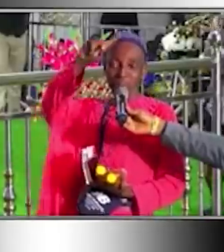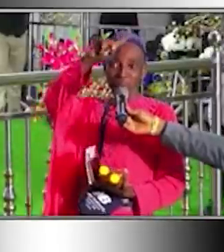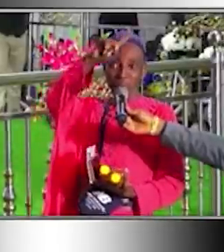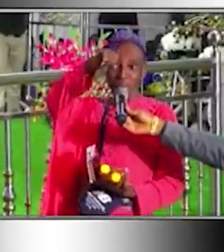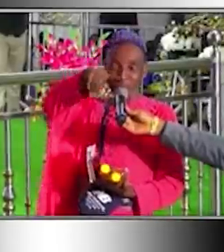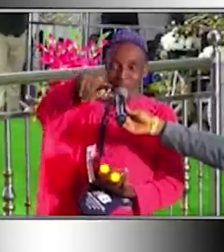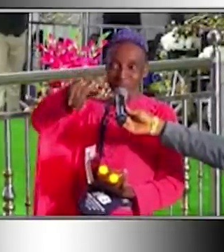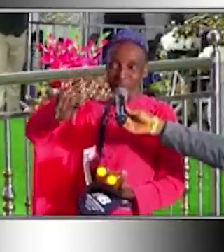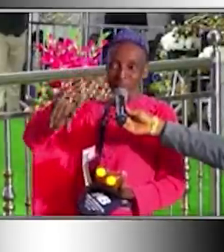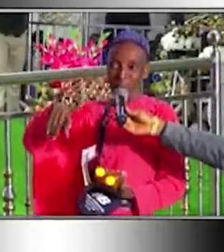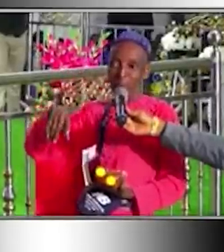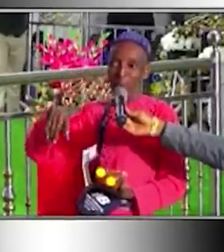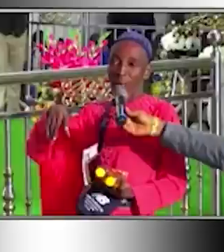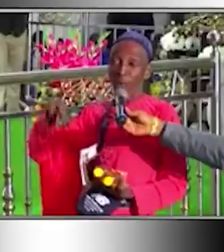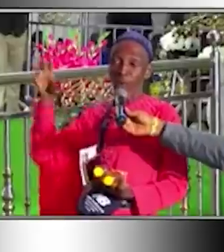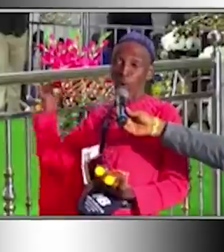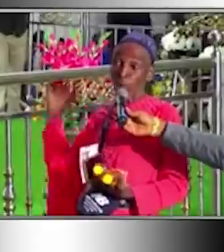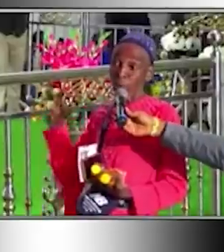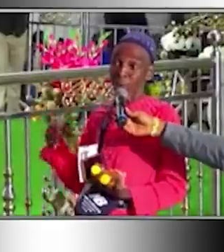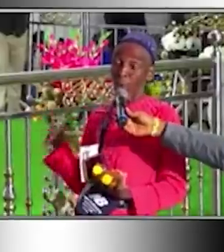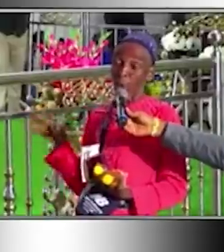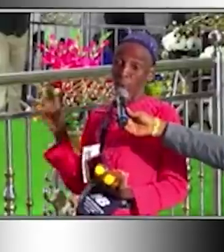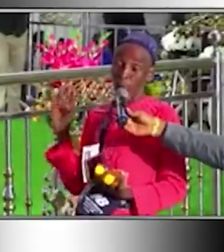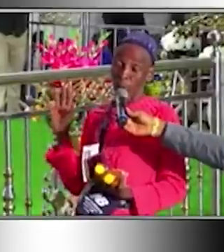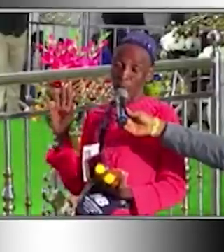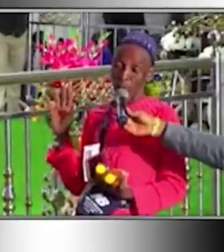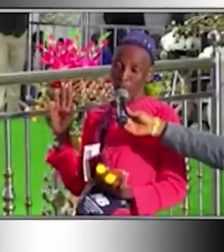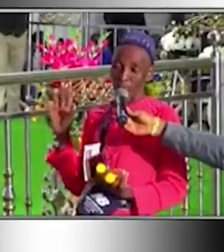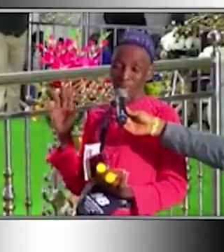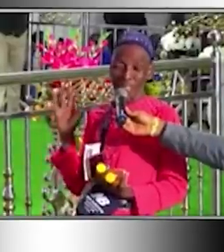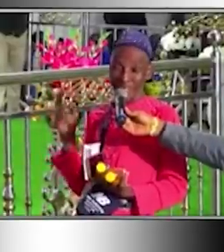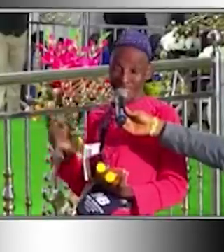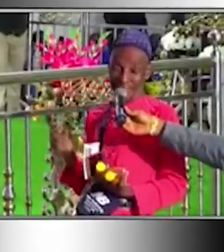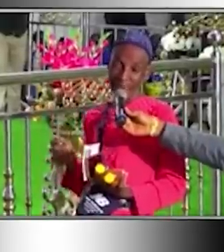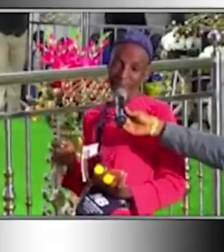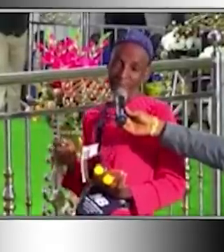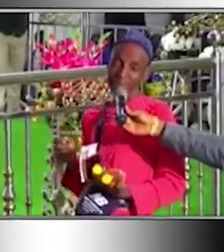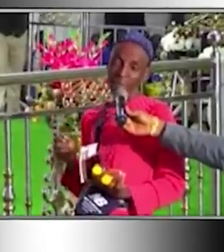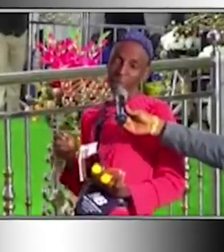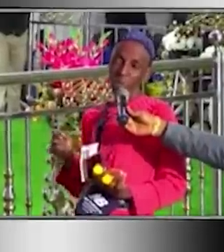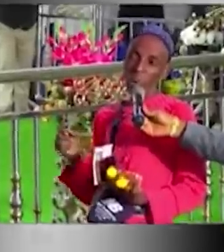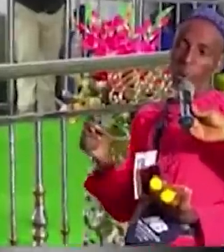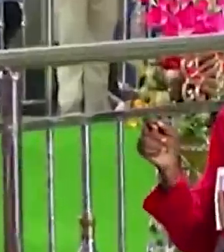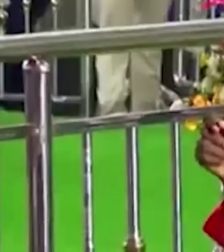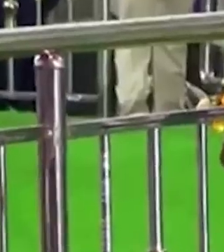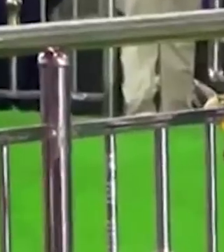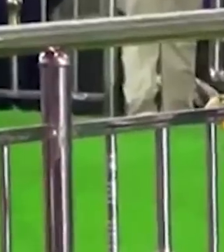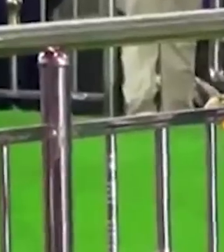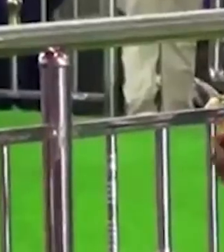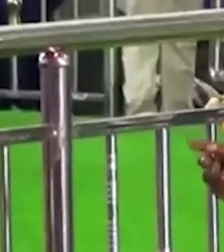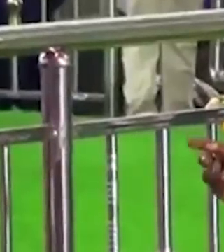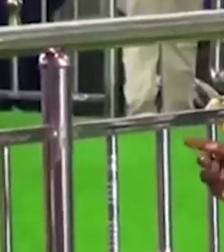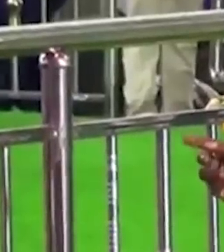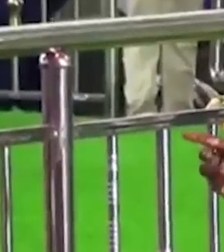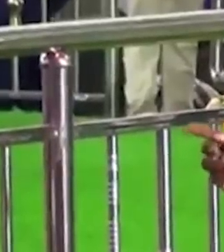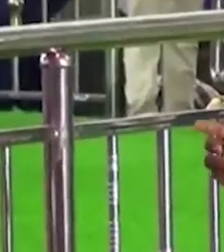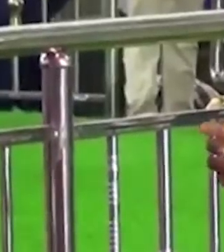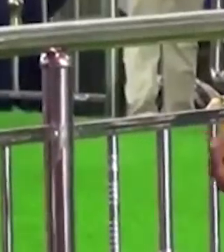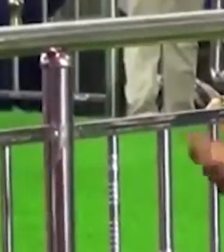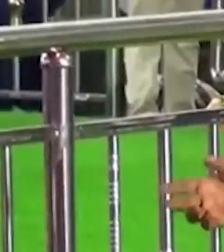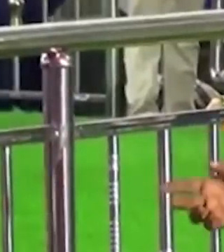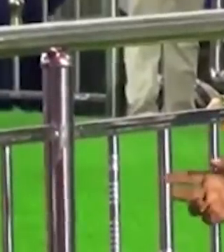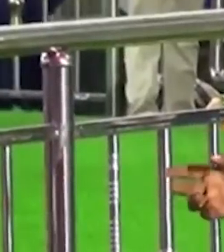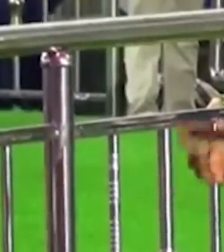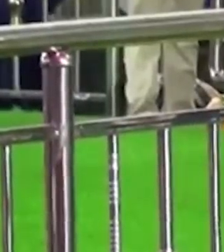I came by March from the hospital. I was very sick. So I deceived them in the hospital that they